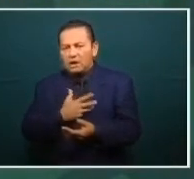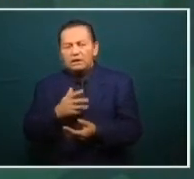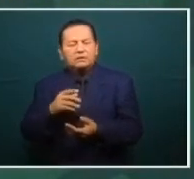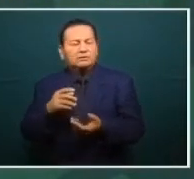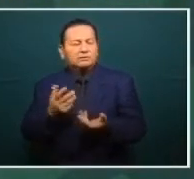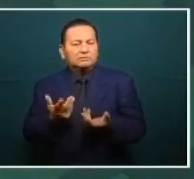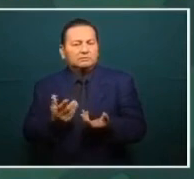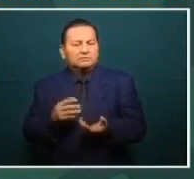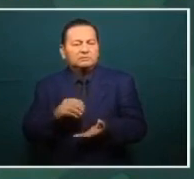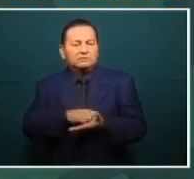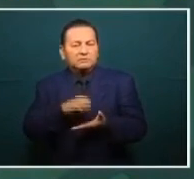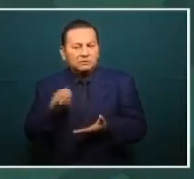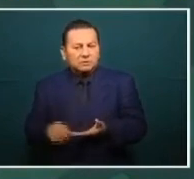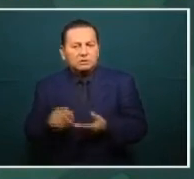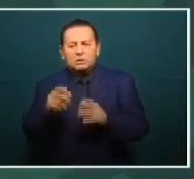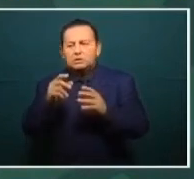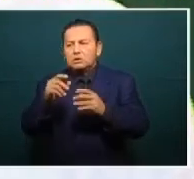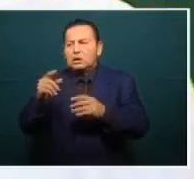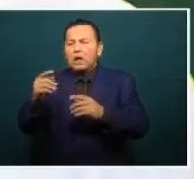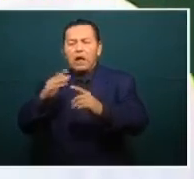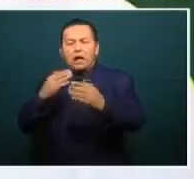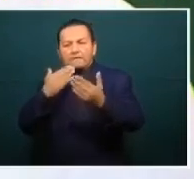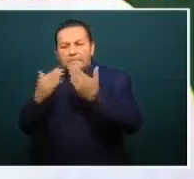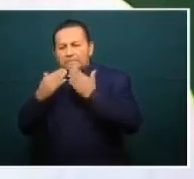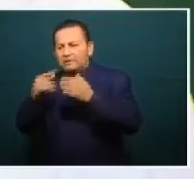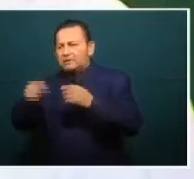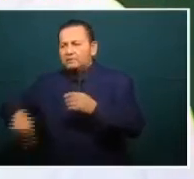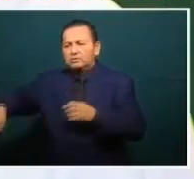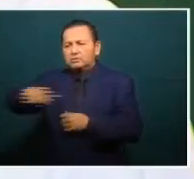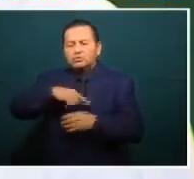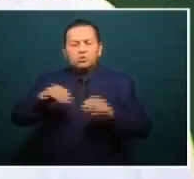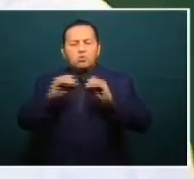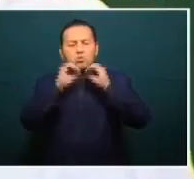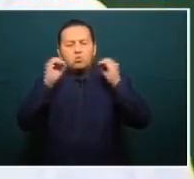of a Free Trade Agreement